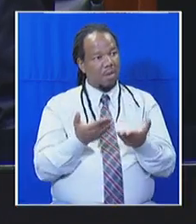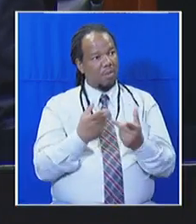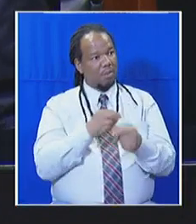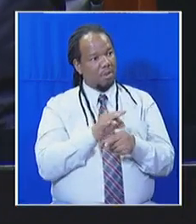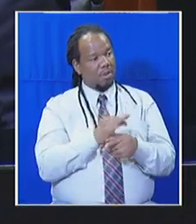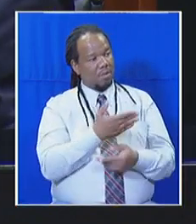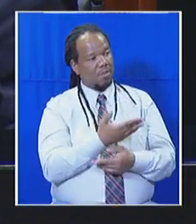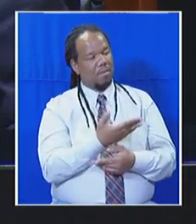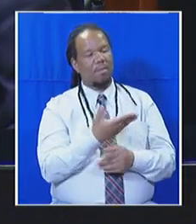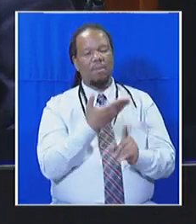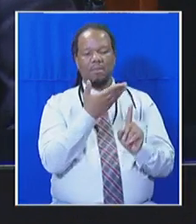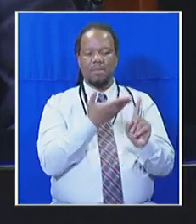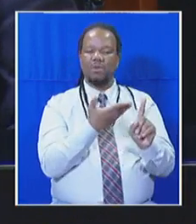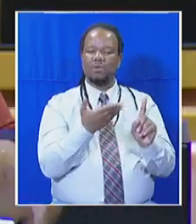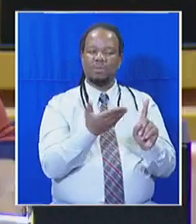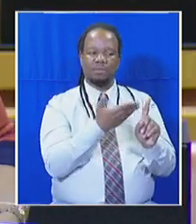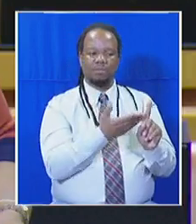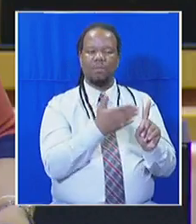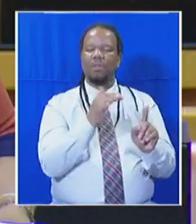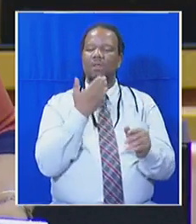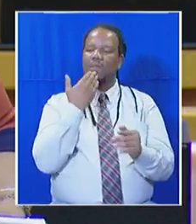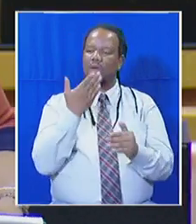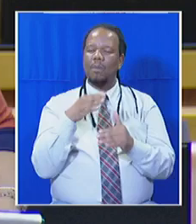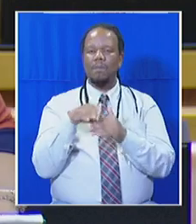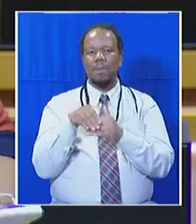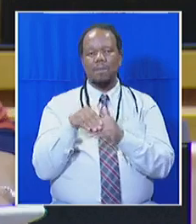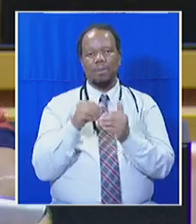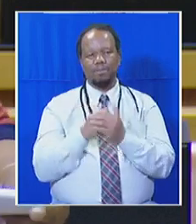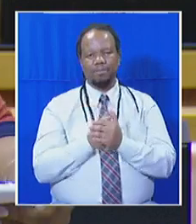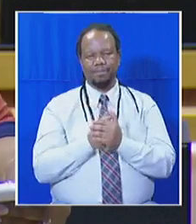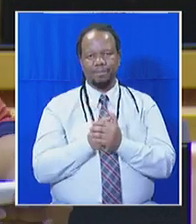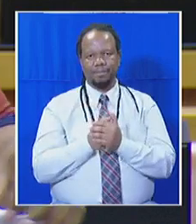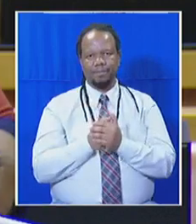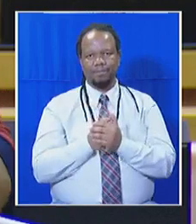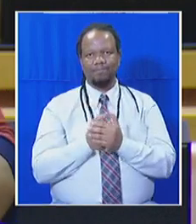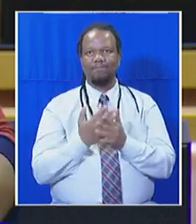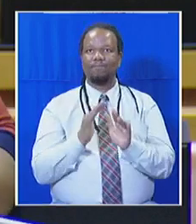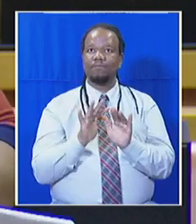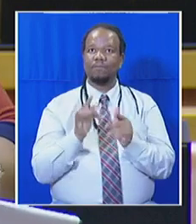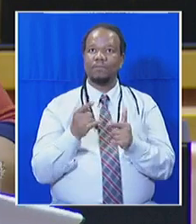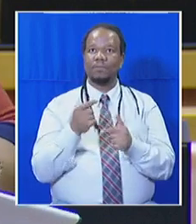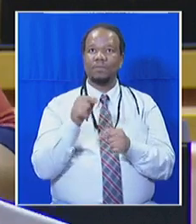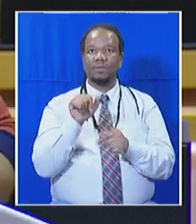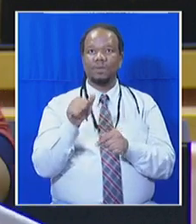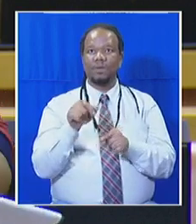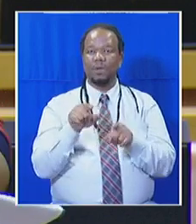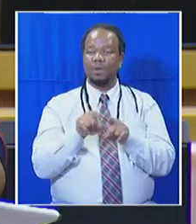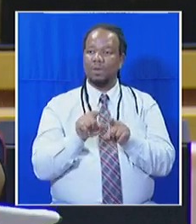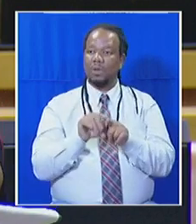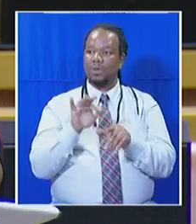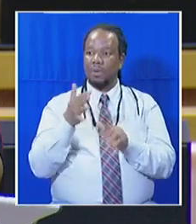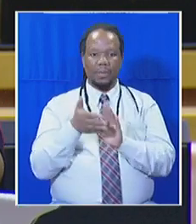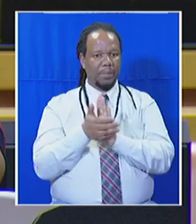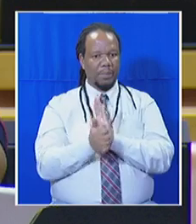Honorable Minister. Thank you very much, Honorable Member. In fact, contrary to what has been raised around the lack of